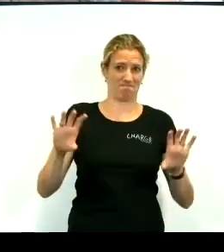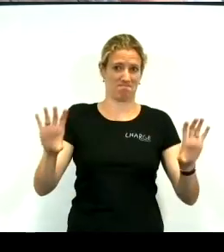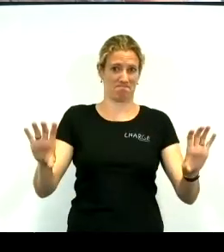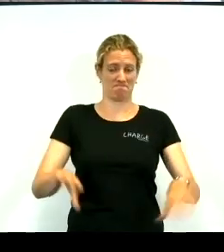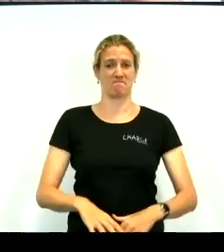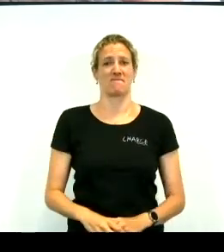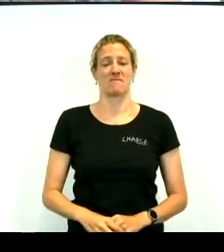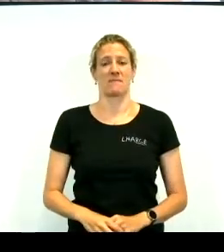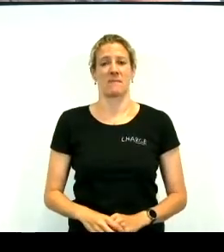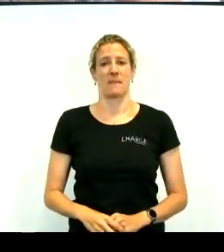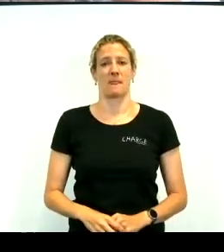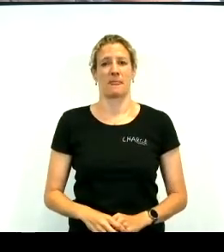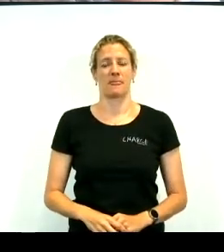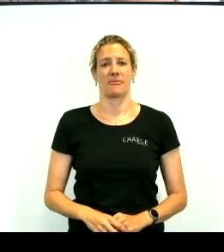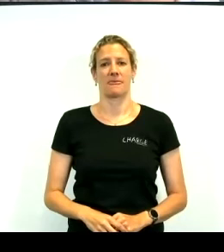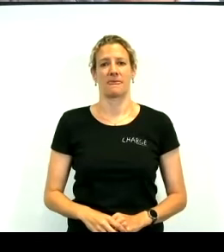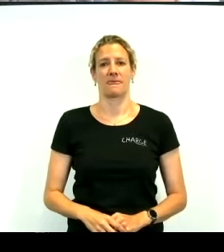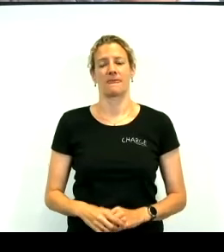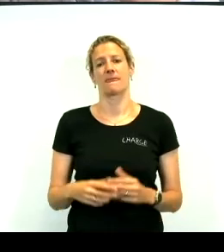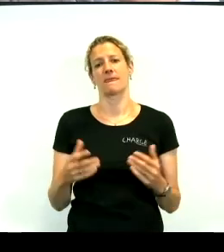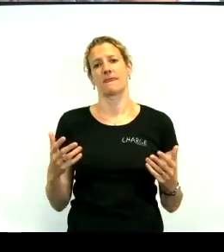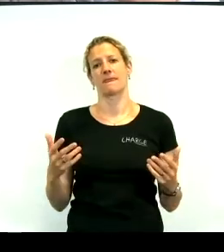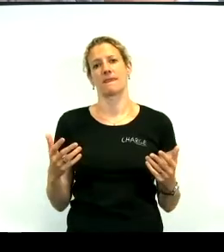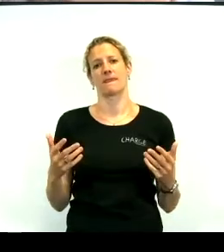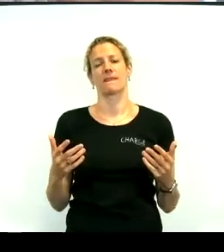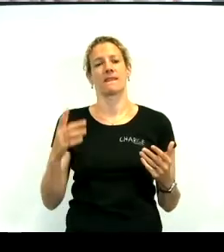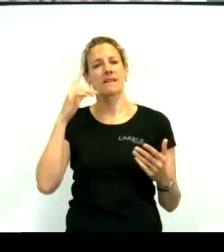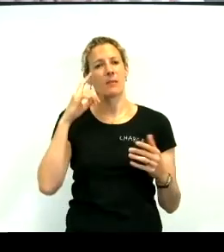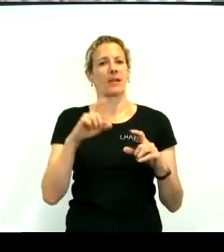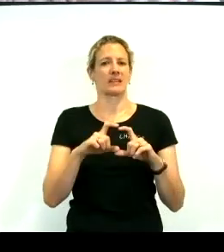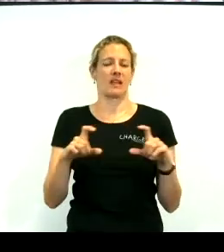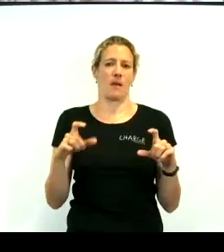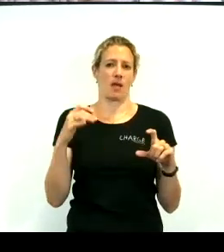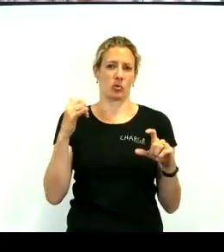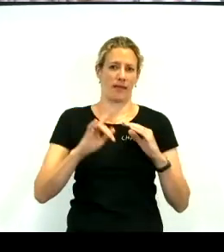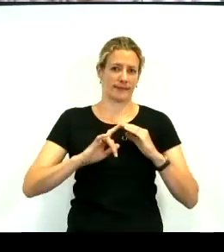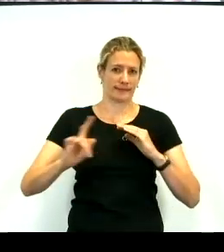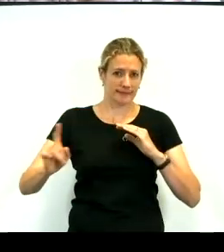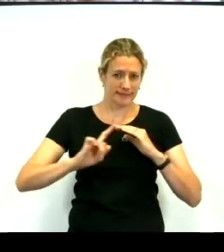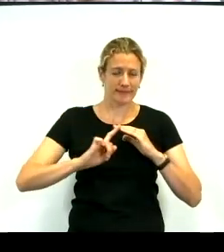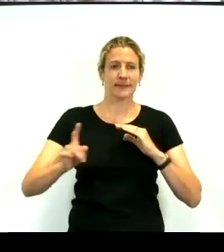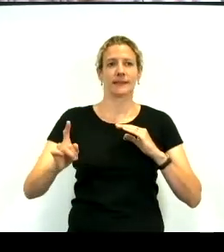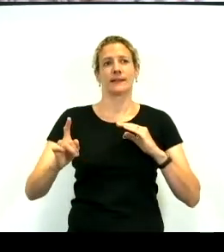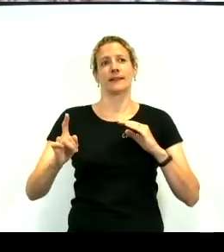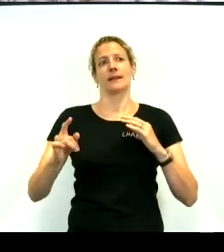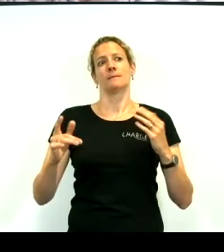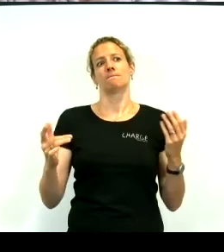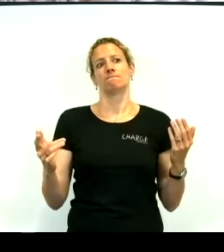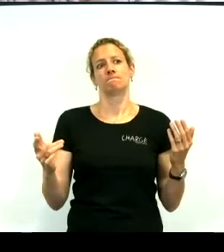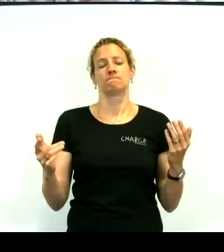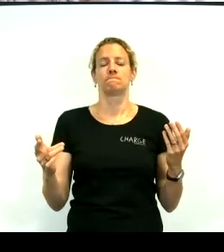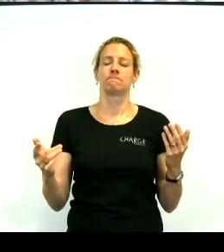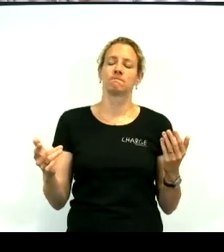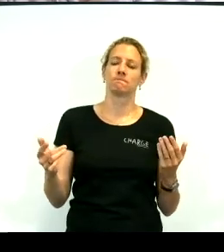But what I would say about toileting is youngsters with charge are the most truly